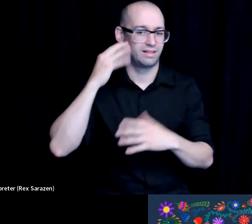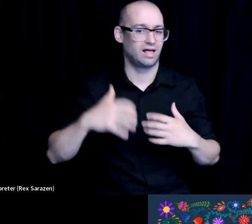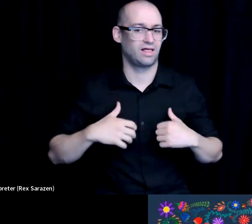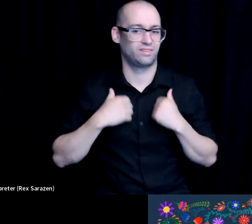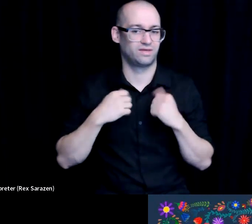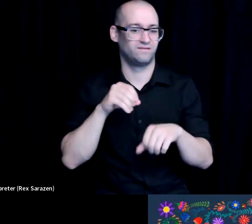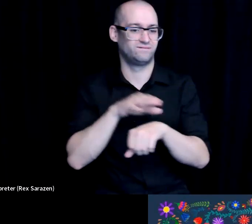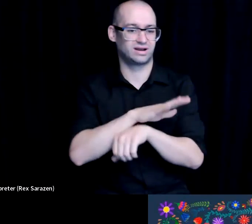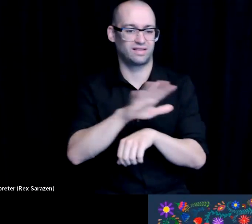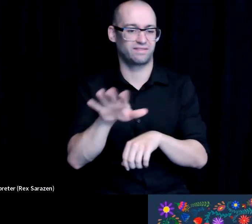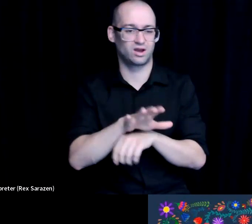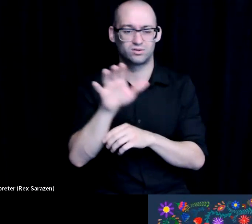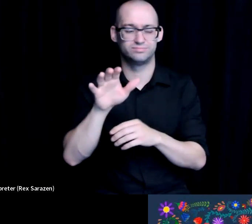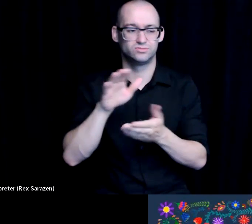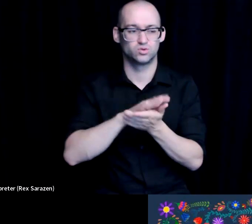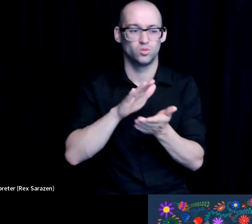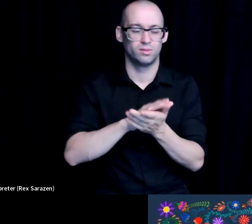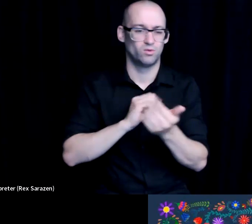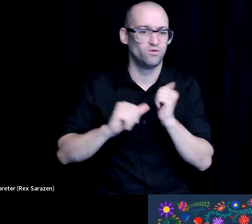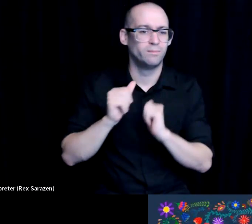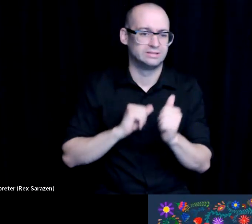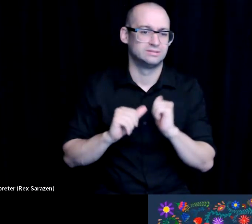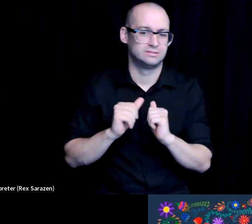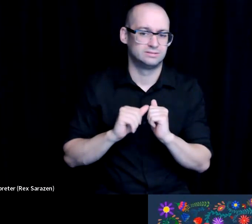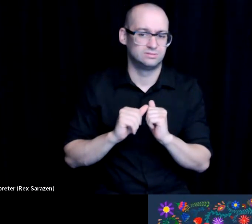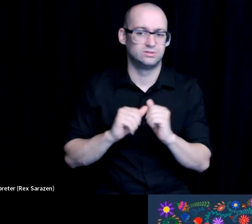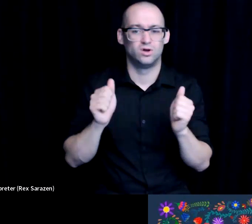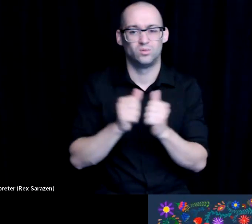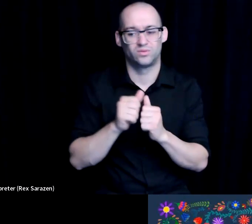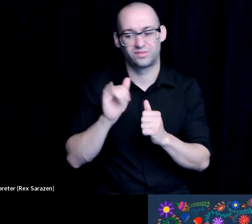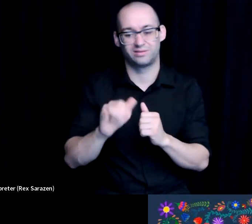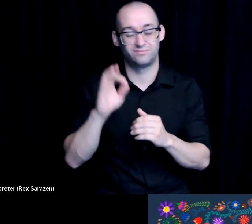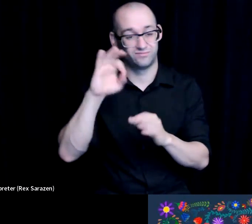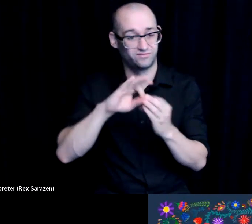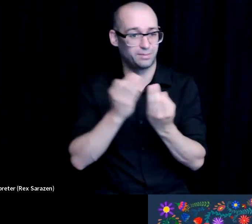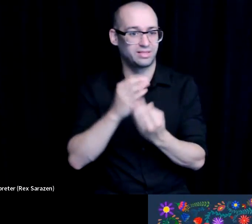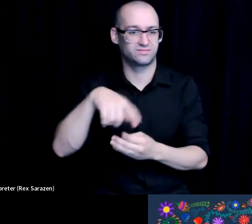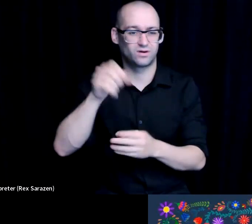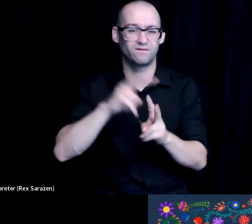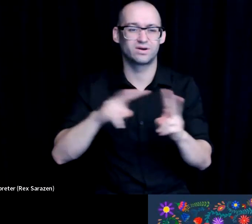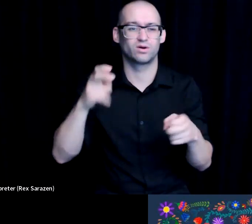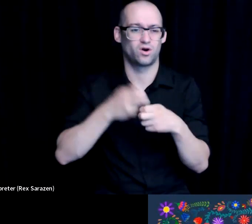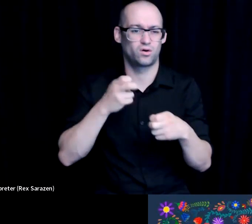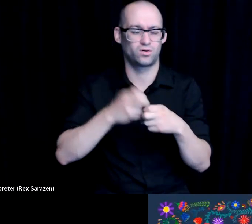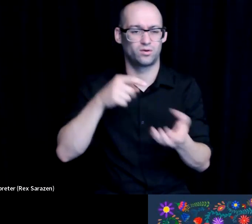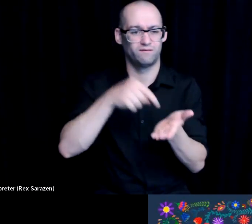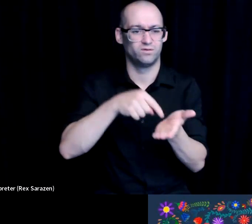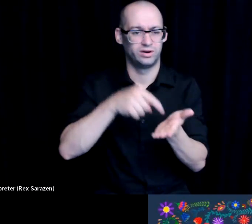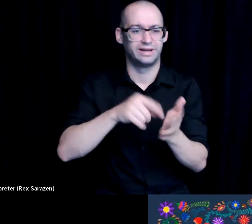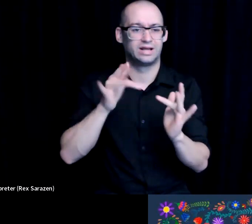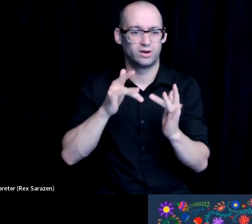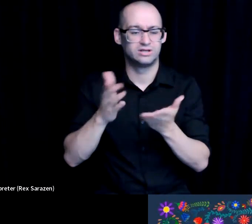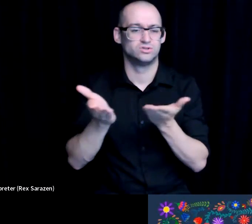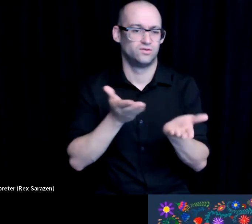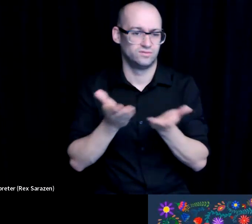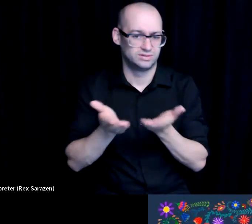academic performance. And of course, on top of that, families found it really difficult to afford internet services, which